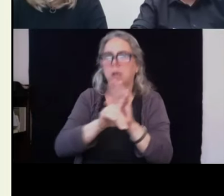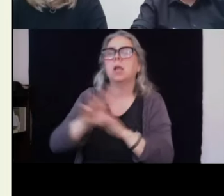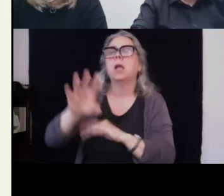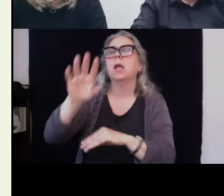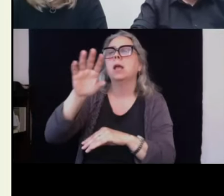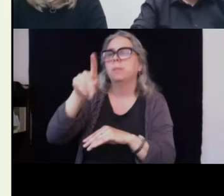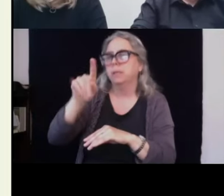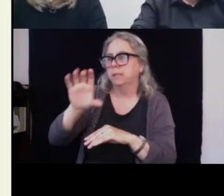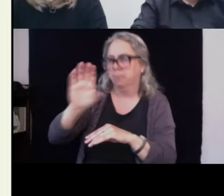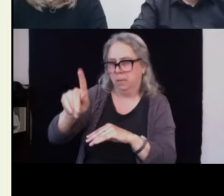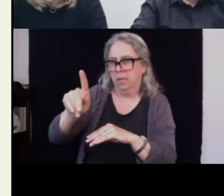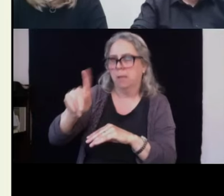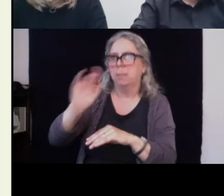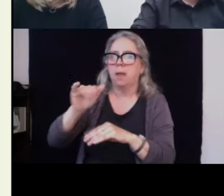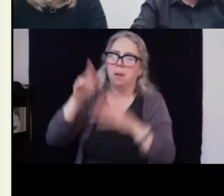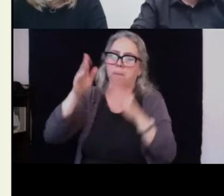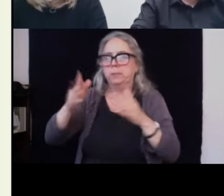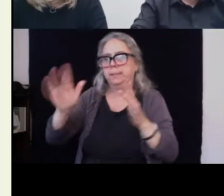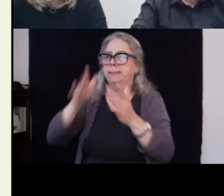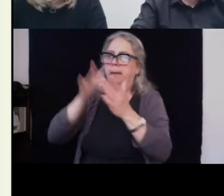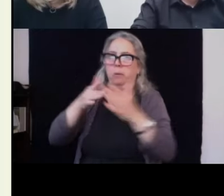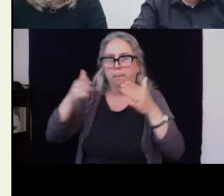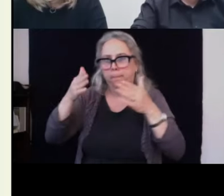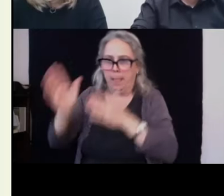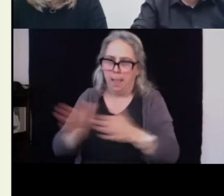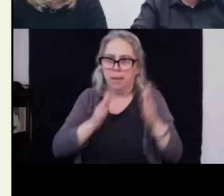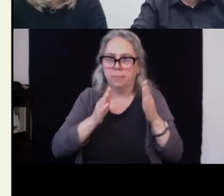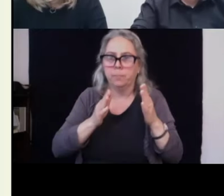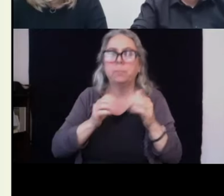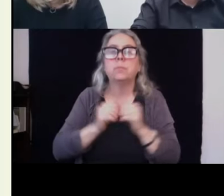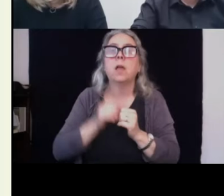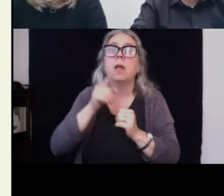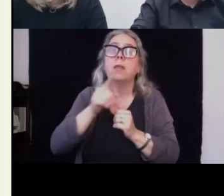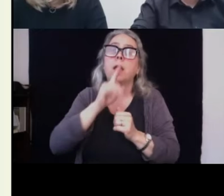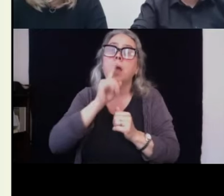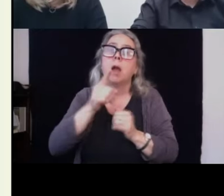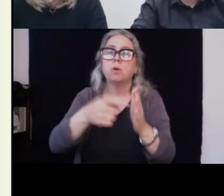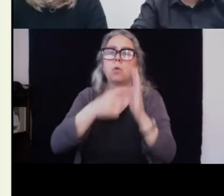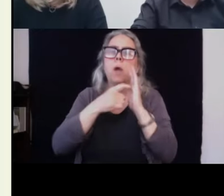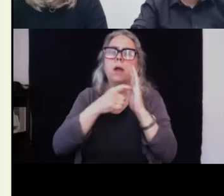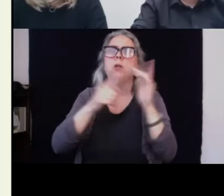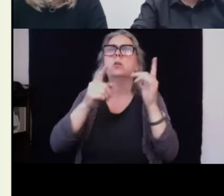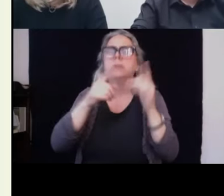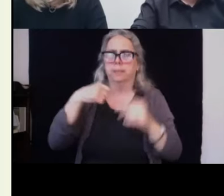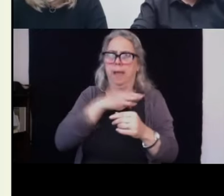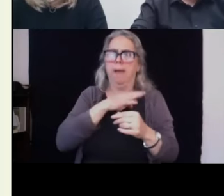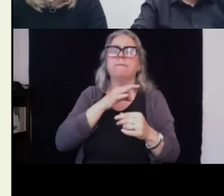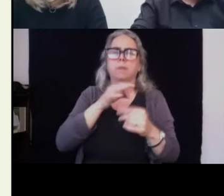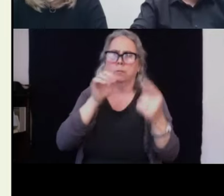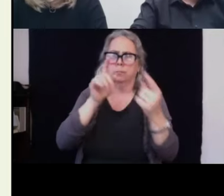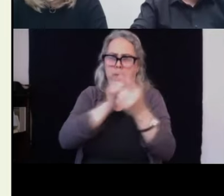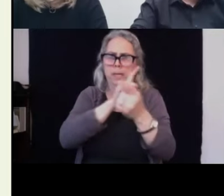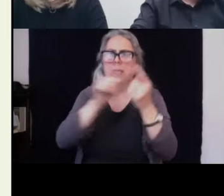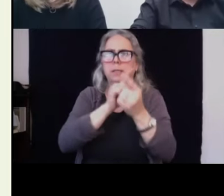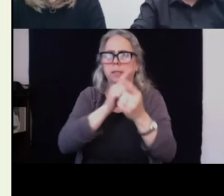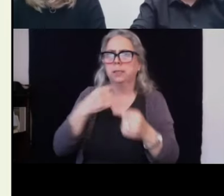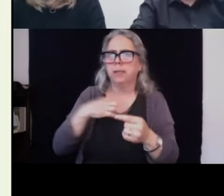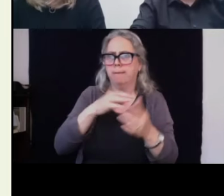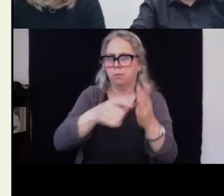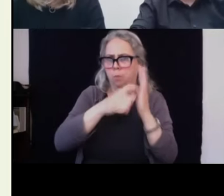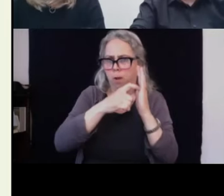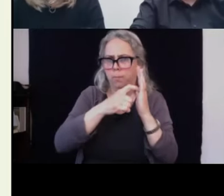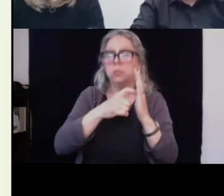plan. And then case managers are required to meet a variety of training and staff qualification requirements. So it is important to, when you